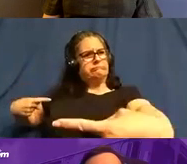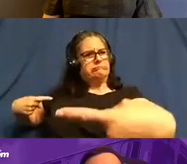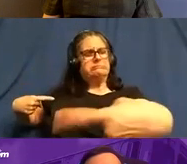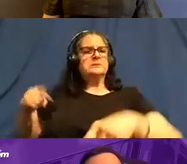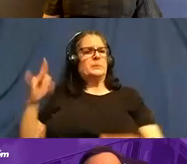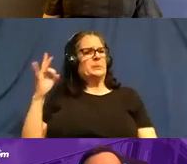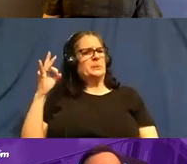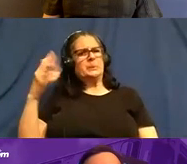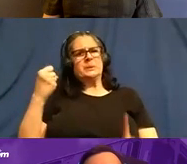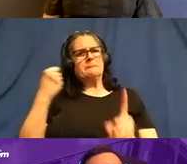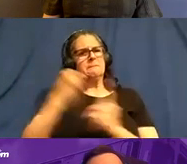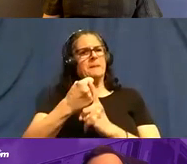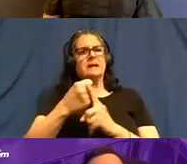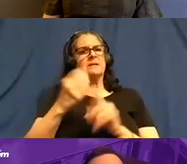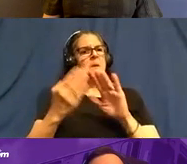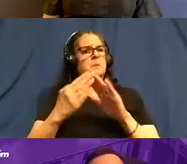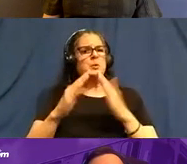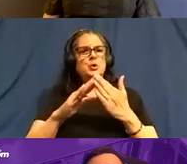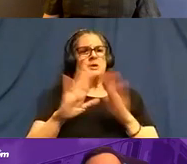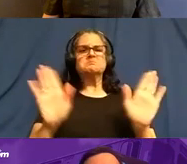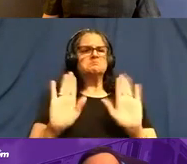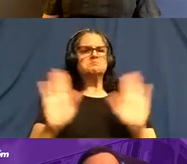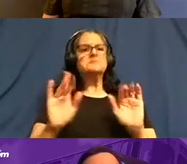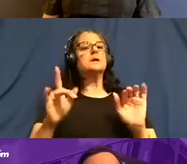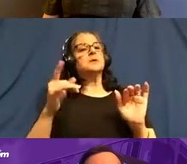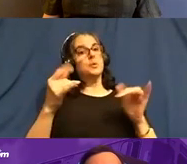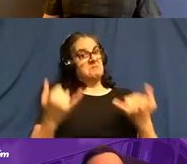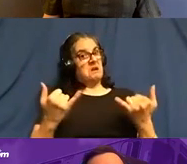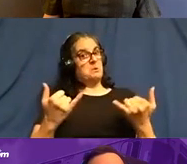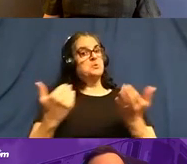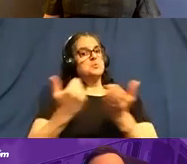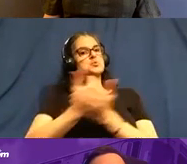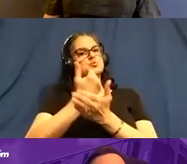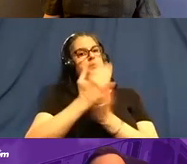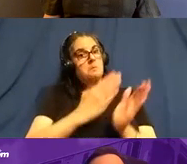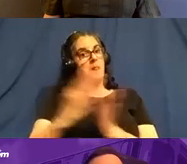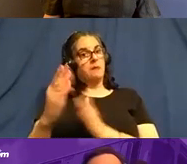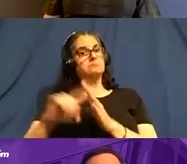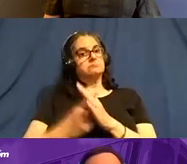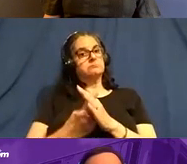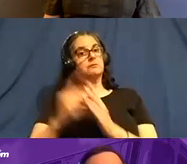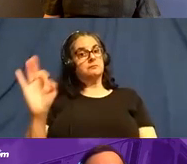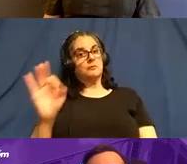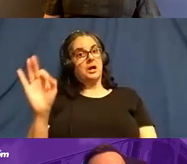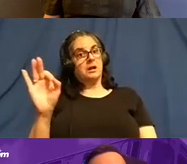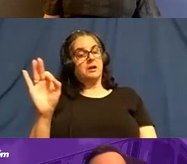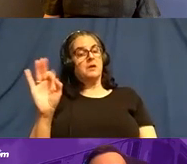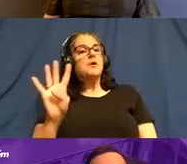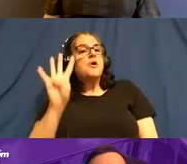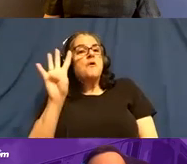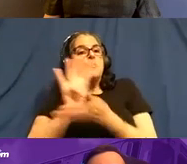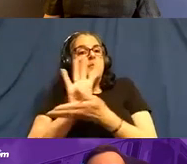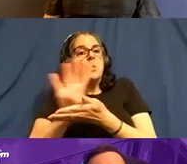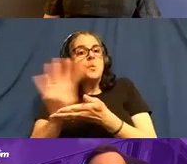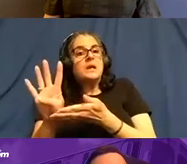well as our customers. With this approach that we're moving forward with starting this Friday, again, it's 4 weeks of modified red and purple line